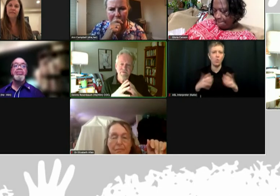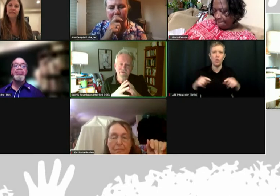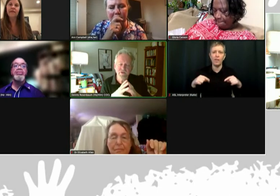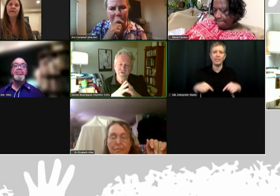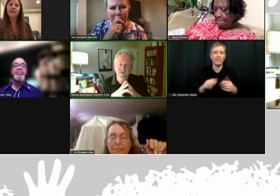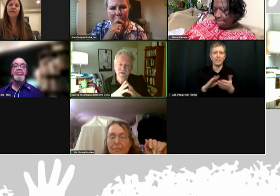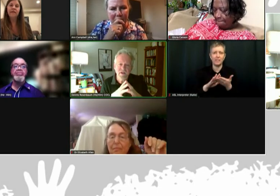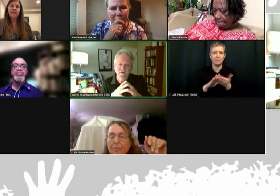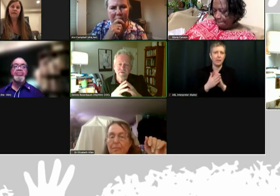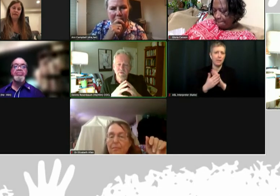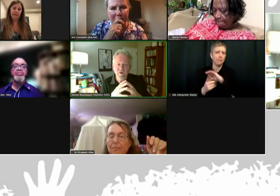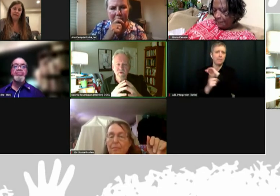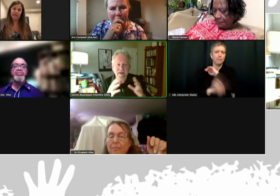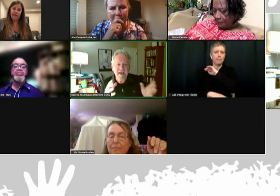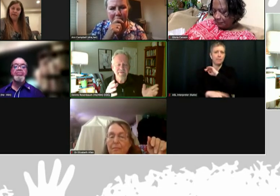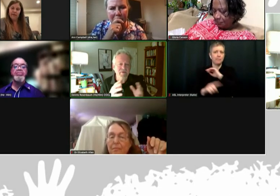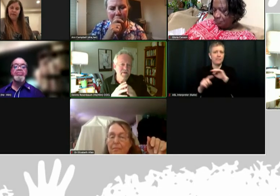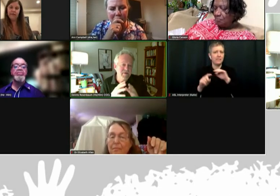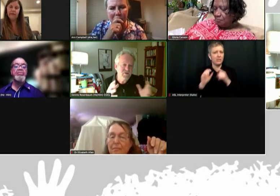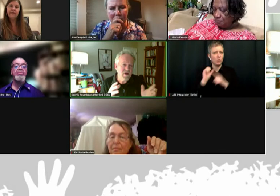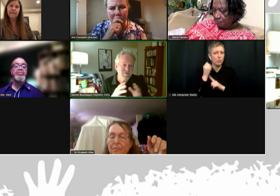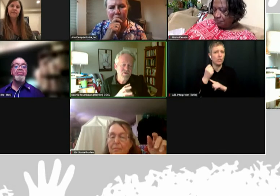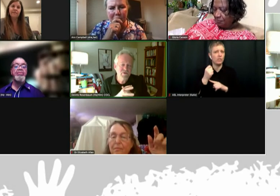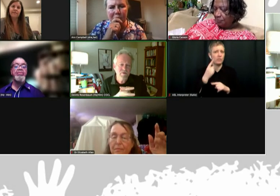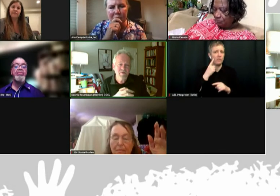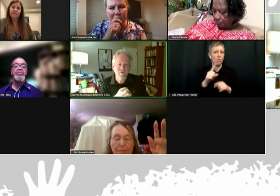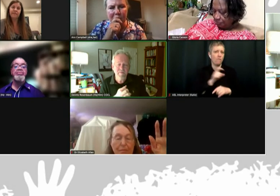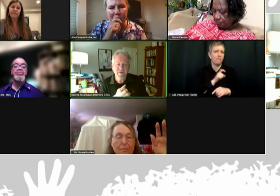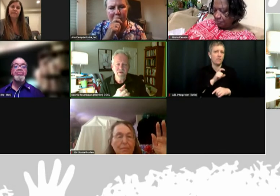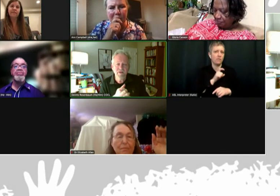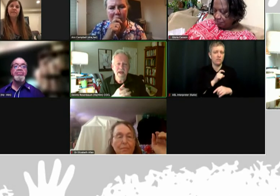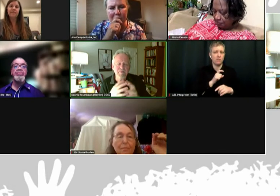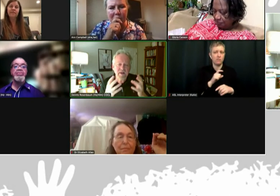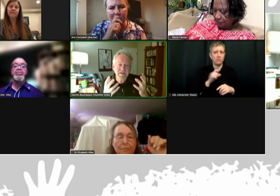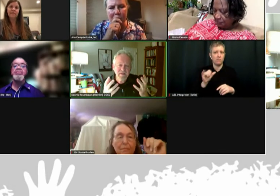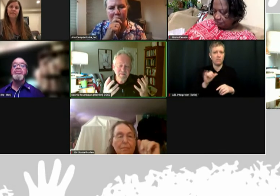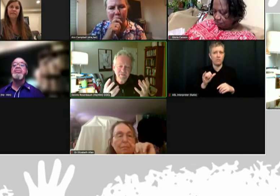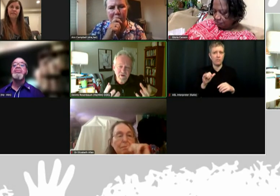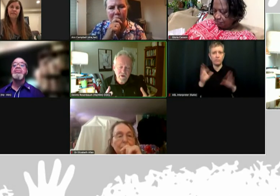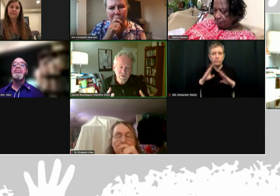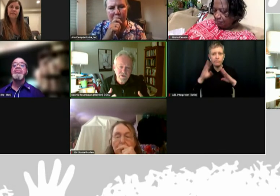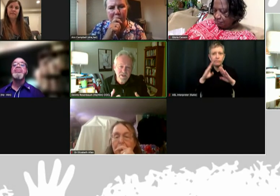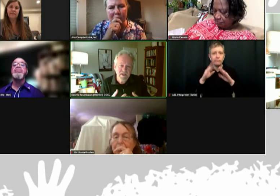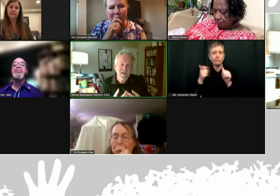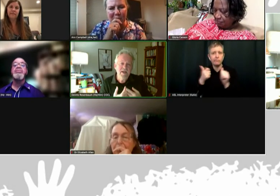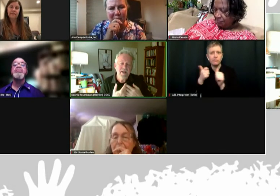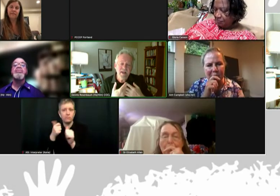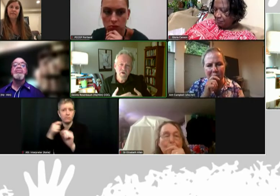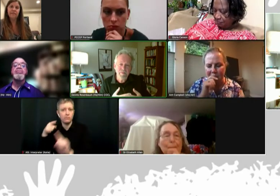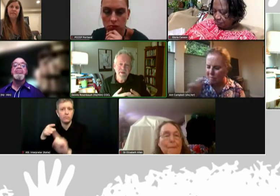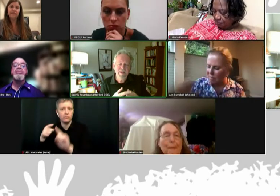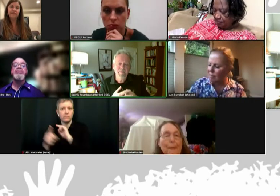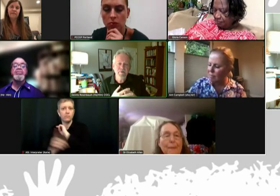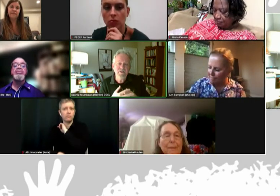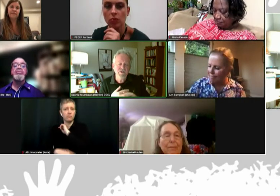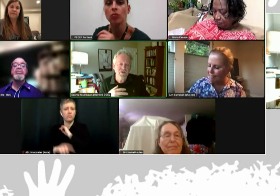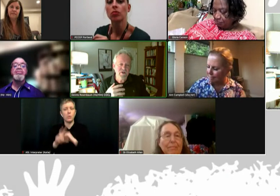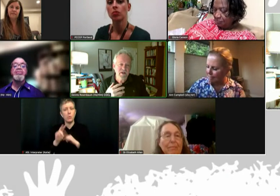for officers where we're going after individual officers who are performing lowly. I want it to be for coaching and